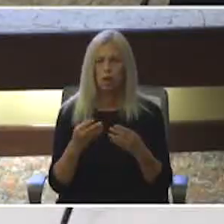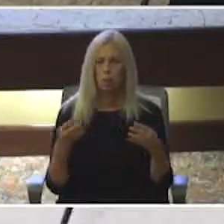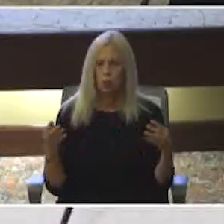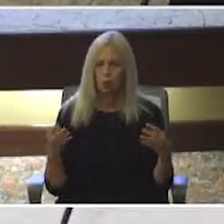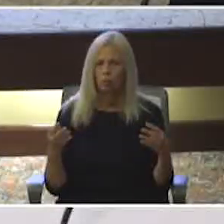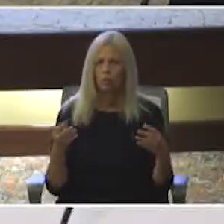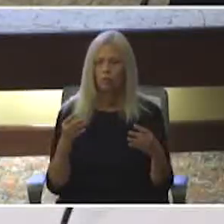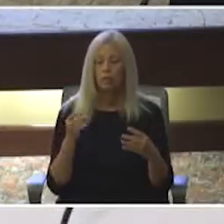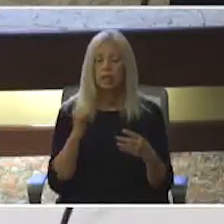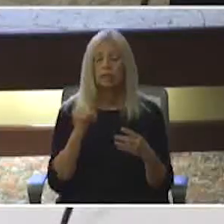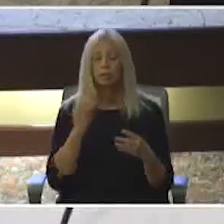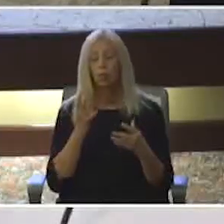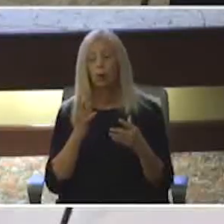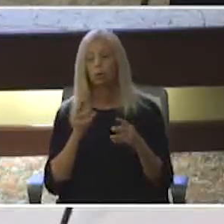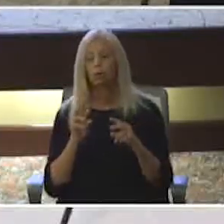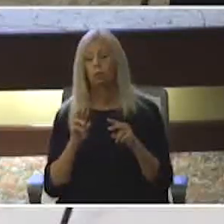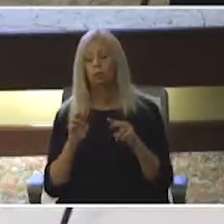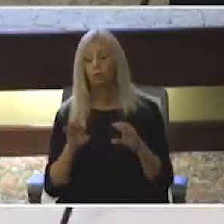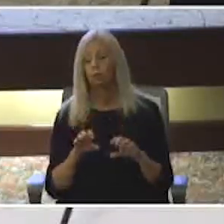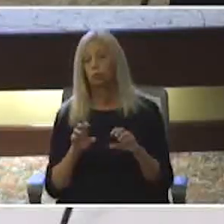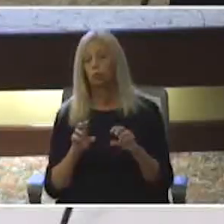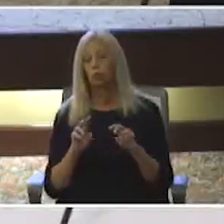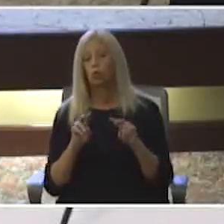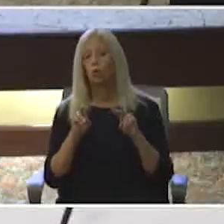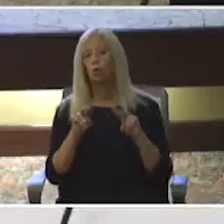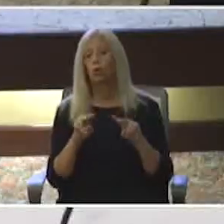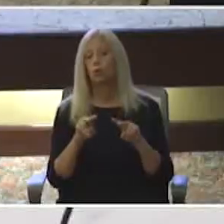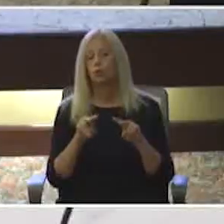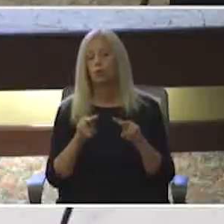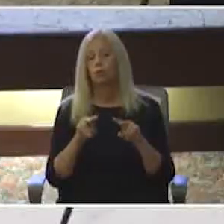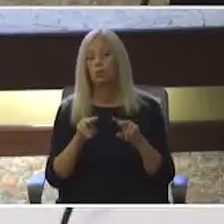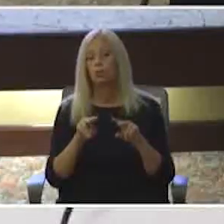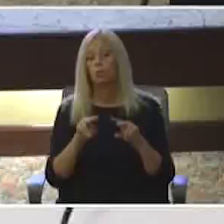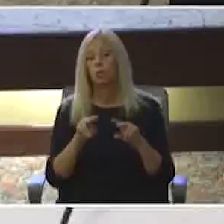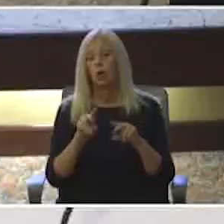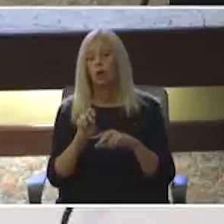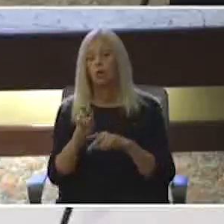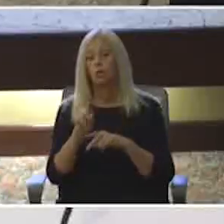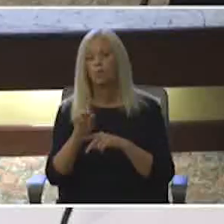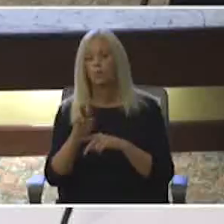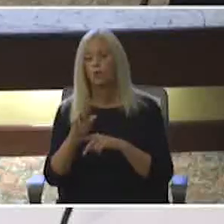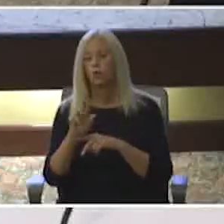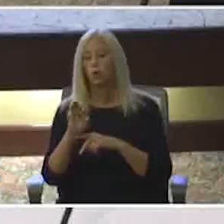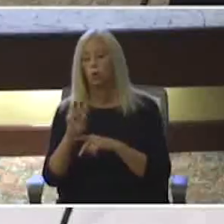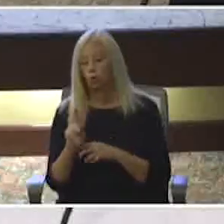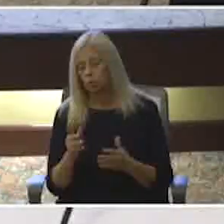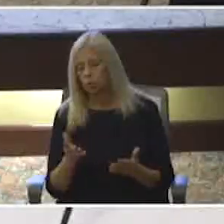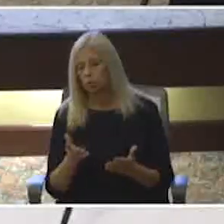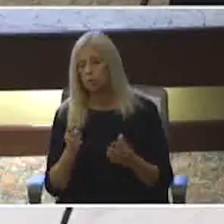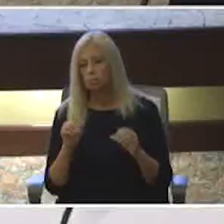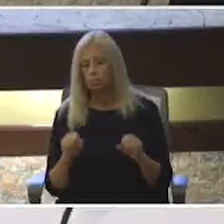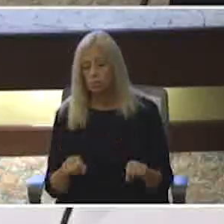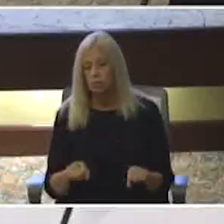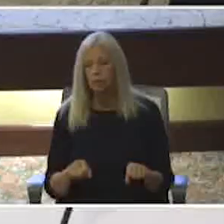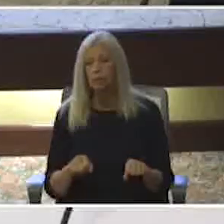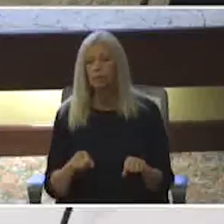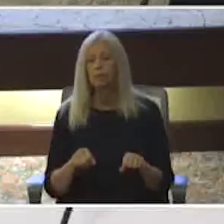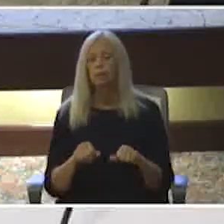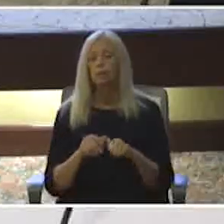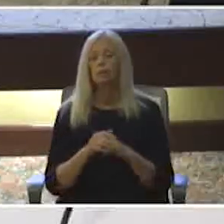it's open, there's nothing above us. It's a lot more doable, I think. And so,